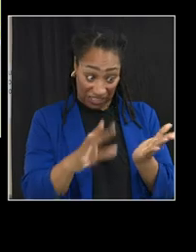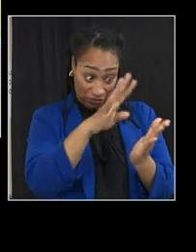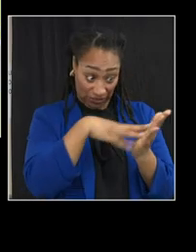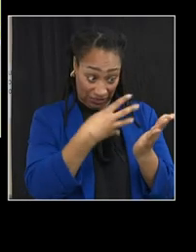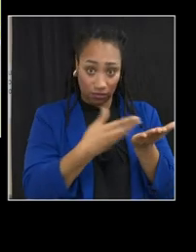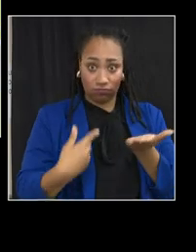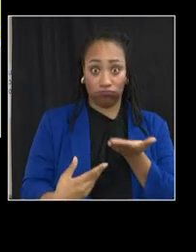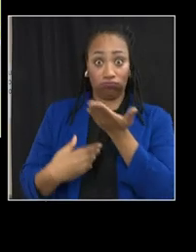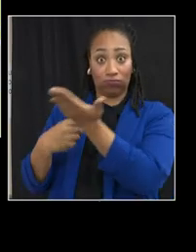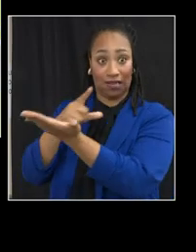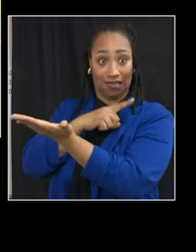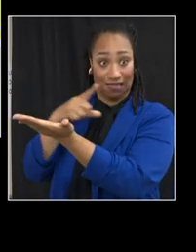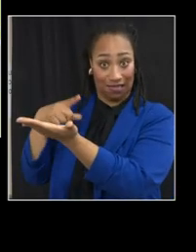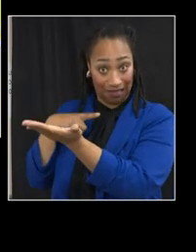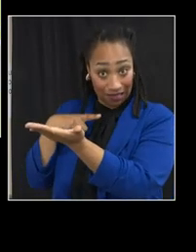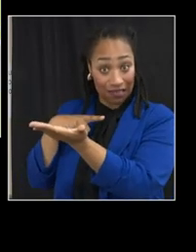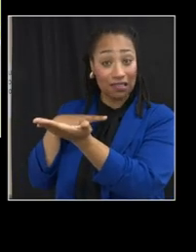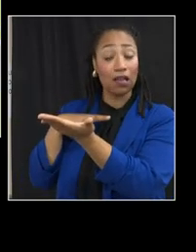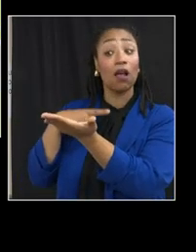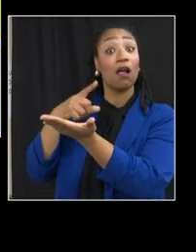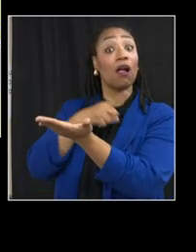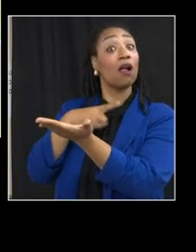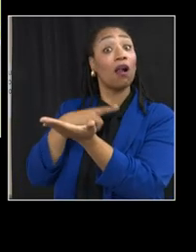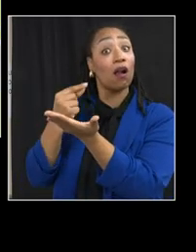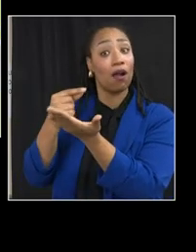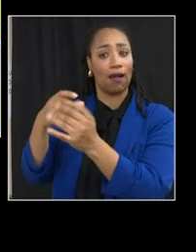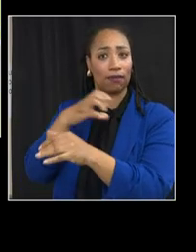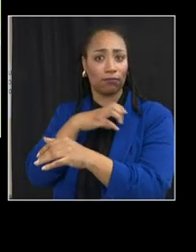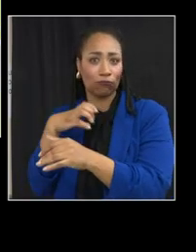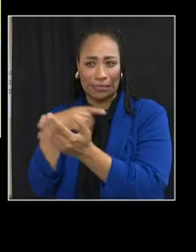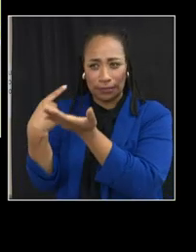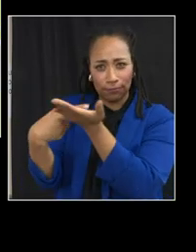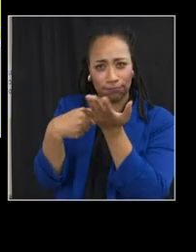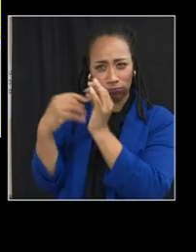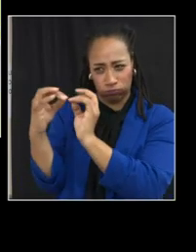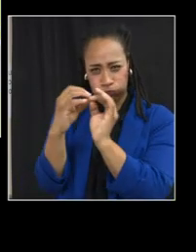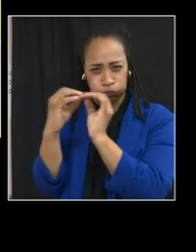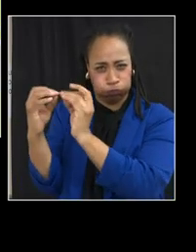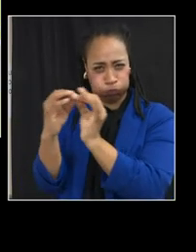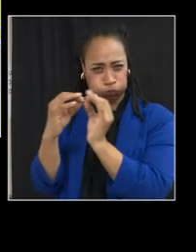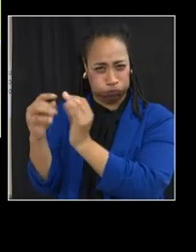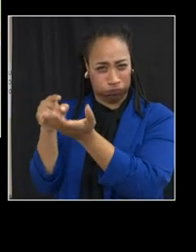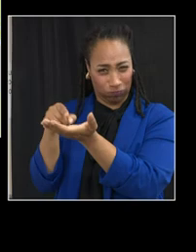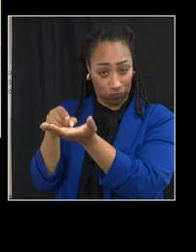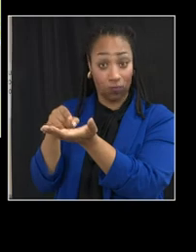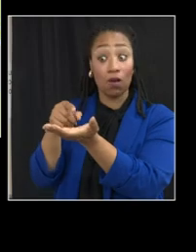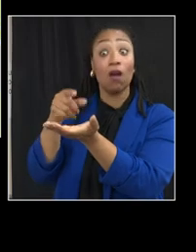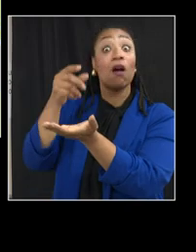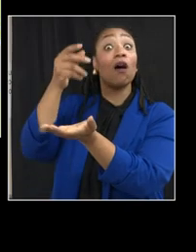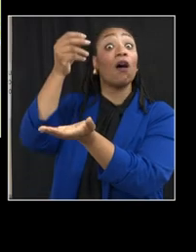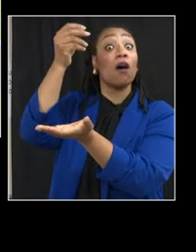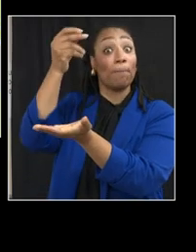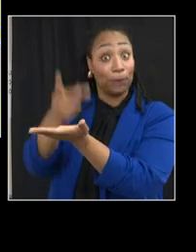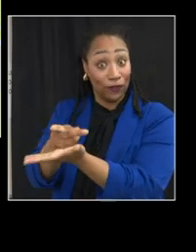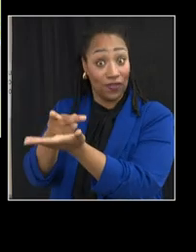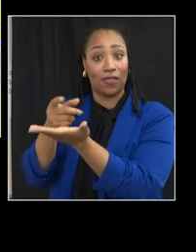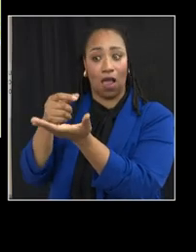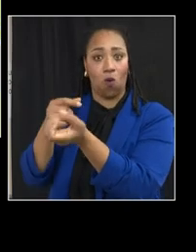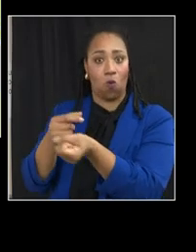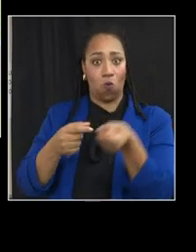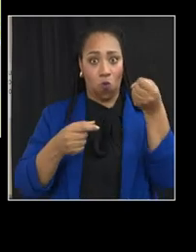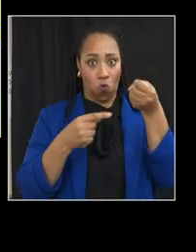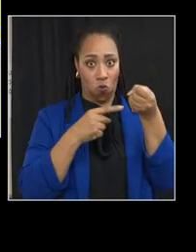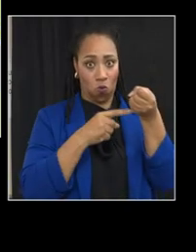of formulation, that we would be out in the community talking to you about what budget priorities